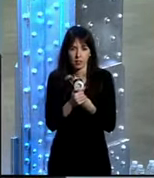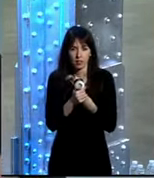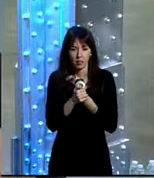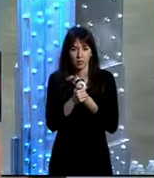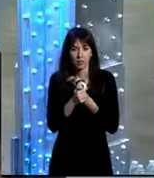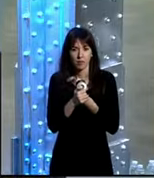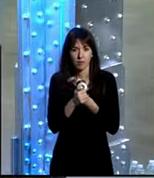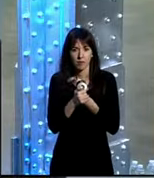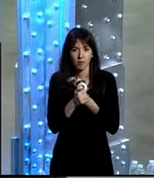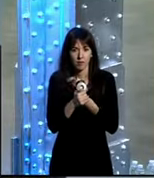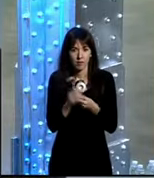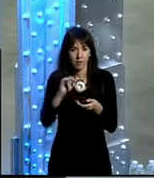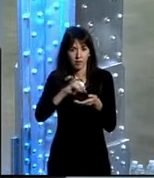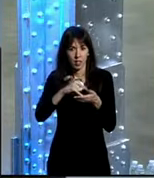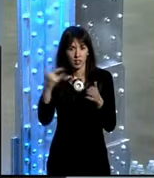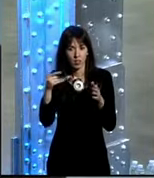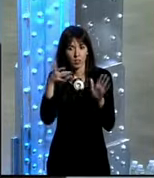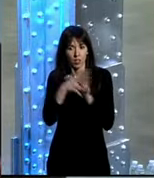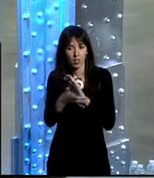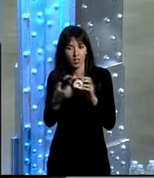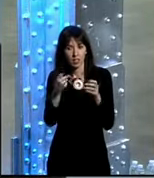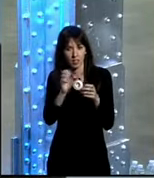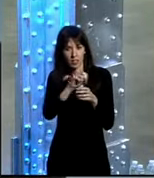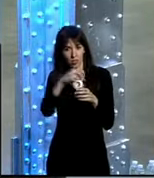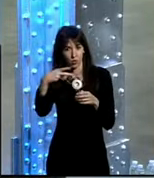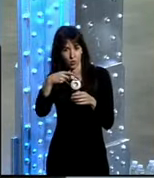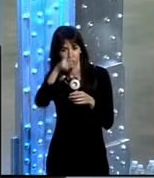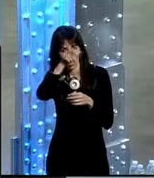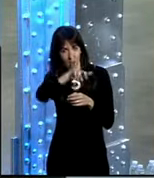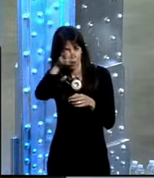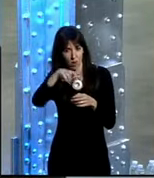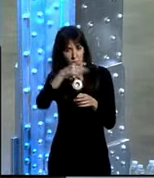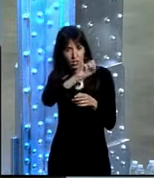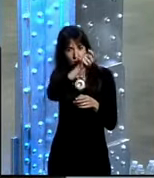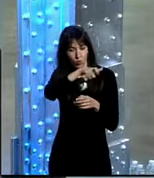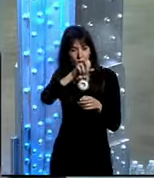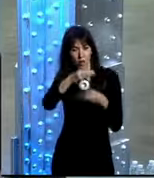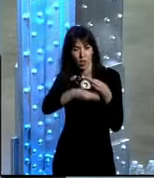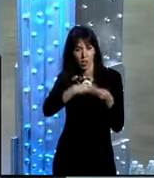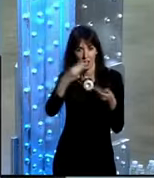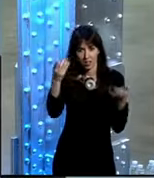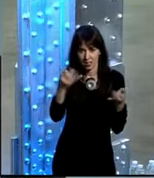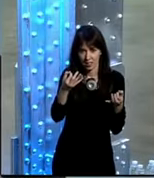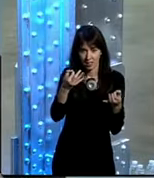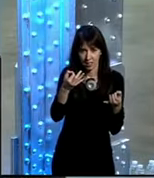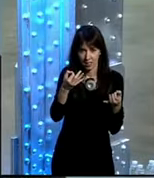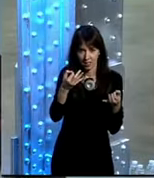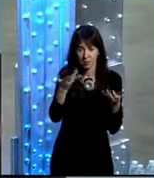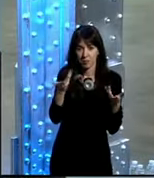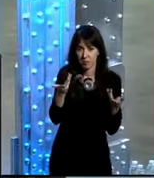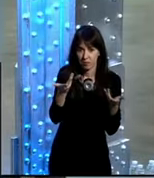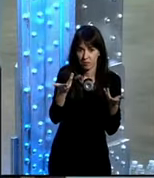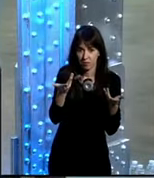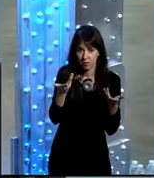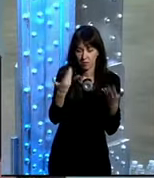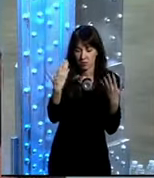technology is a result of humans and what humans do, and we have and it's usually in